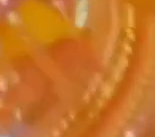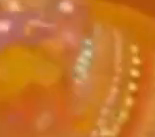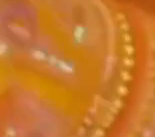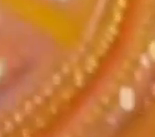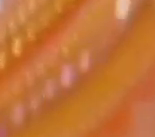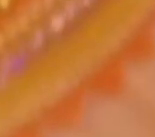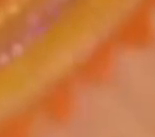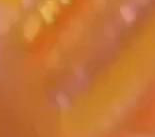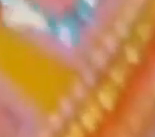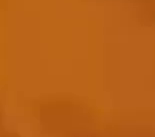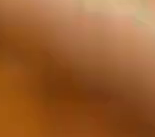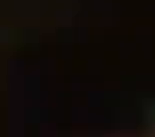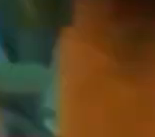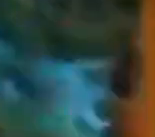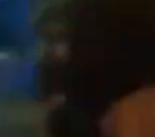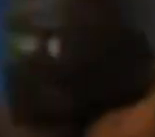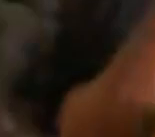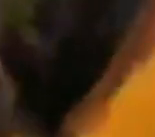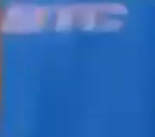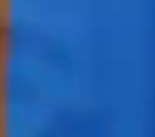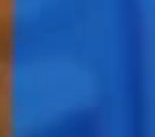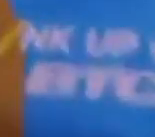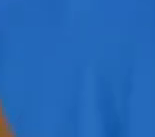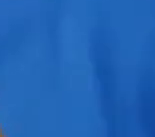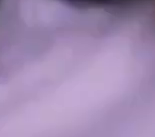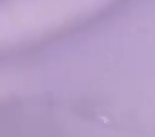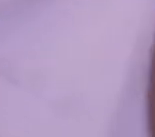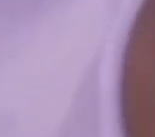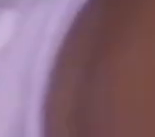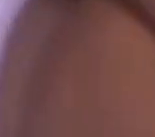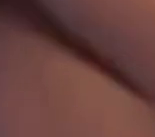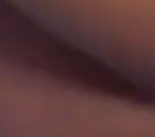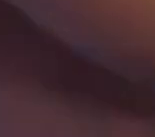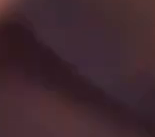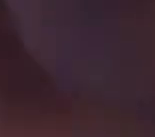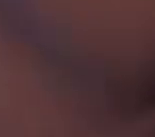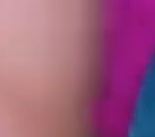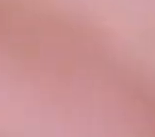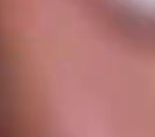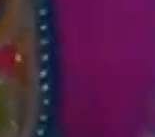reservationsmanagement@fusionsuperplex.com. It's the BTC Junk Crew Watch Party. You don't want to miss it.